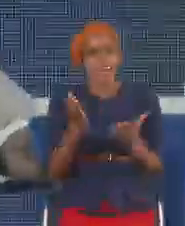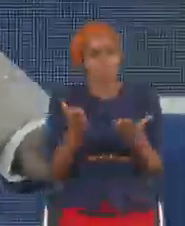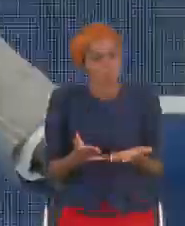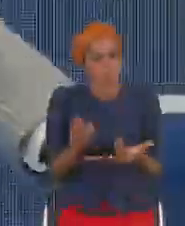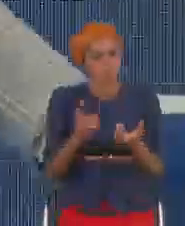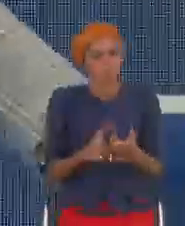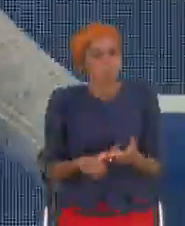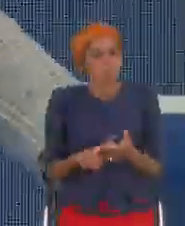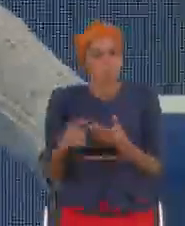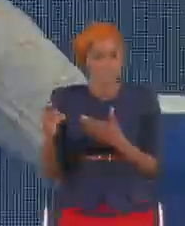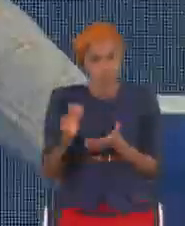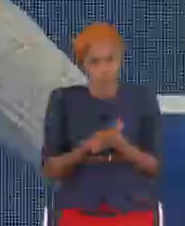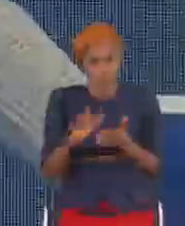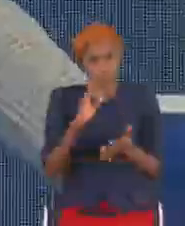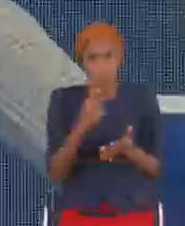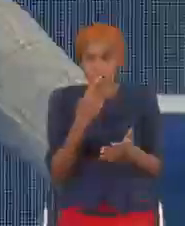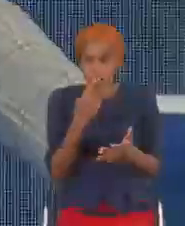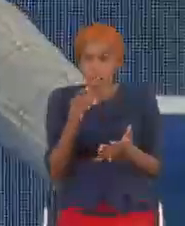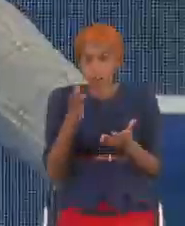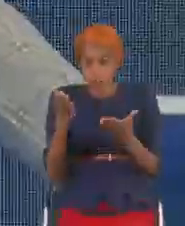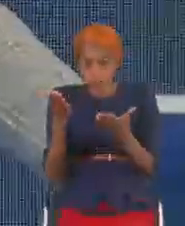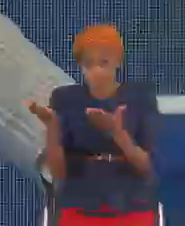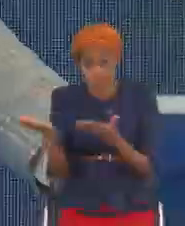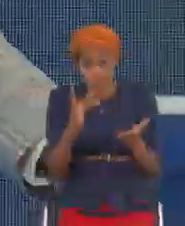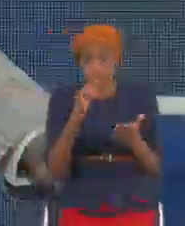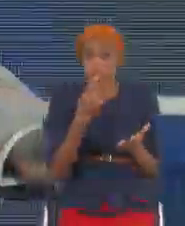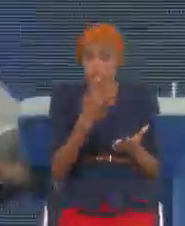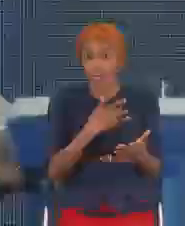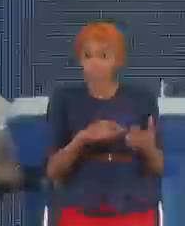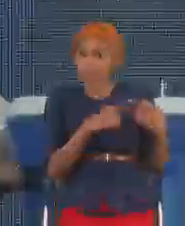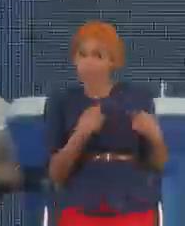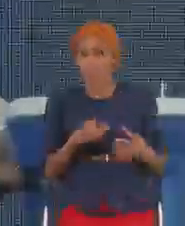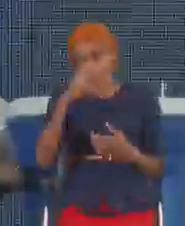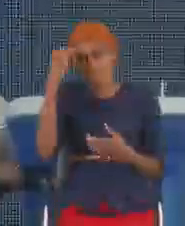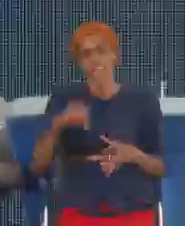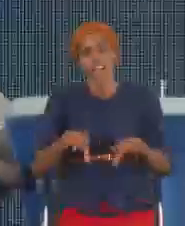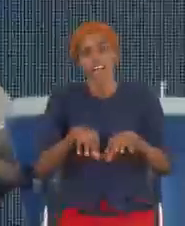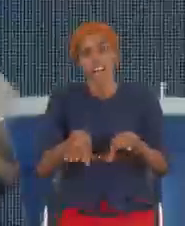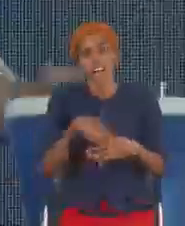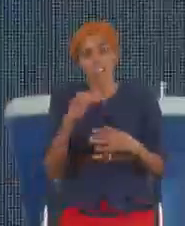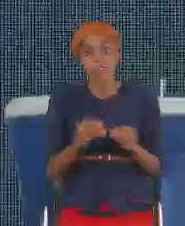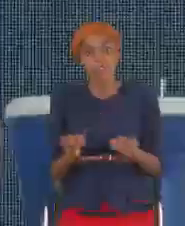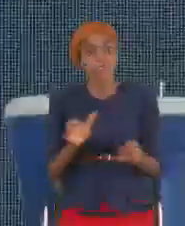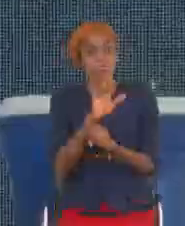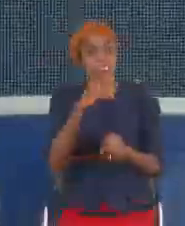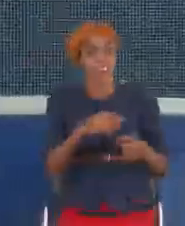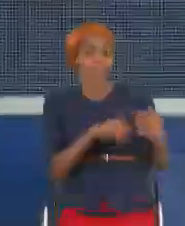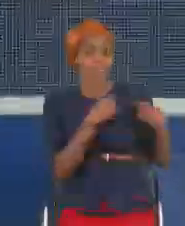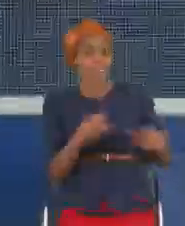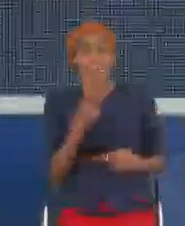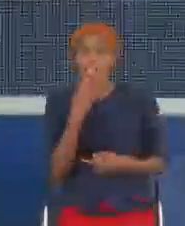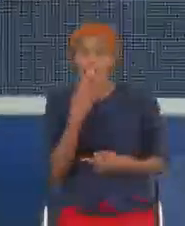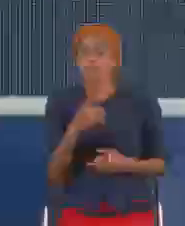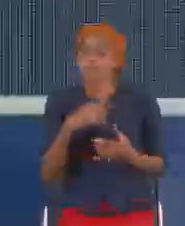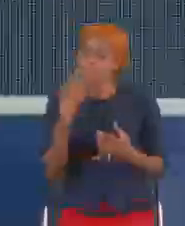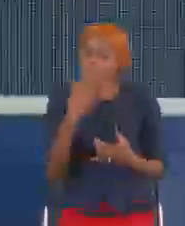tongue and your heart, because out of the abundance of the heart, the mouth speaks. I want you to bring your heart and